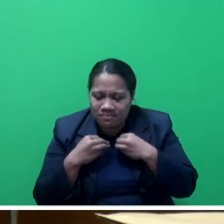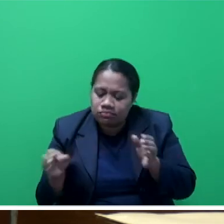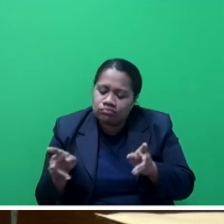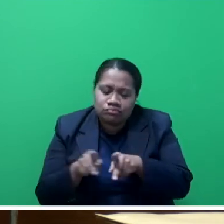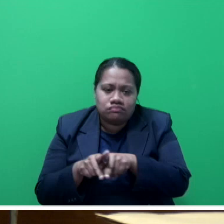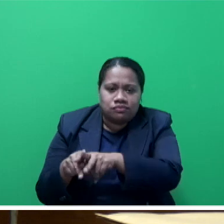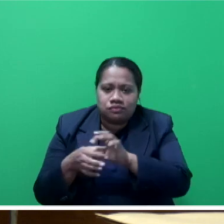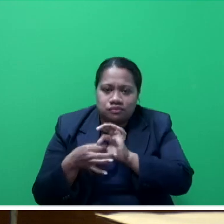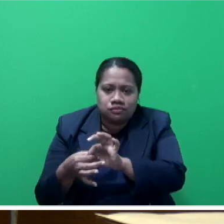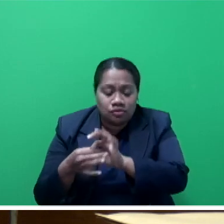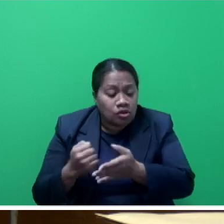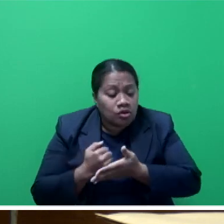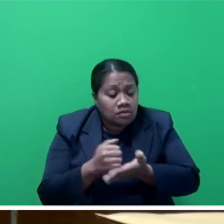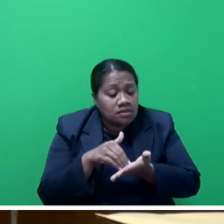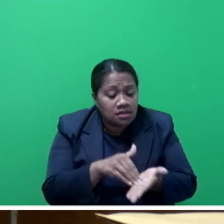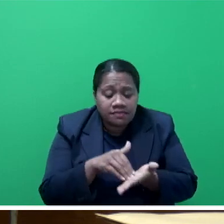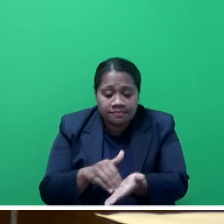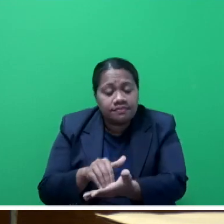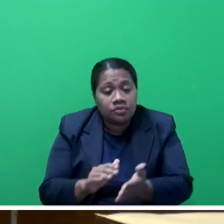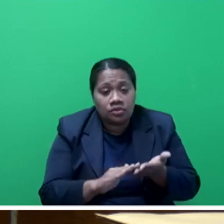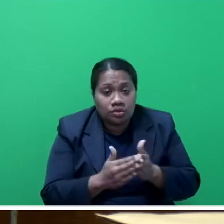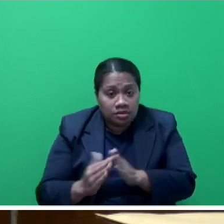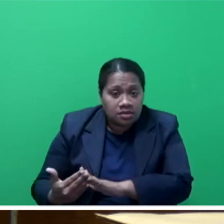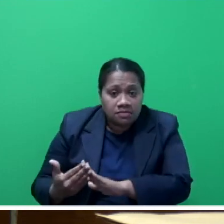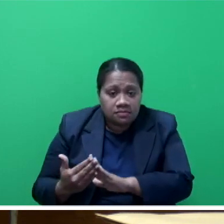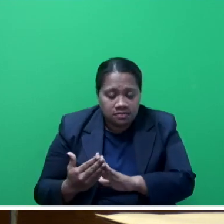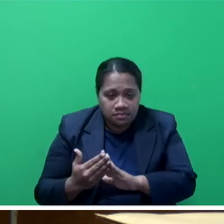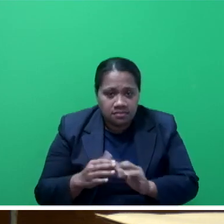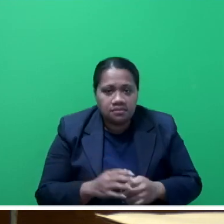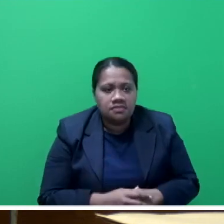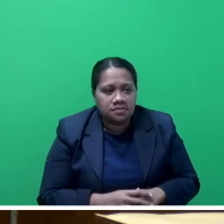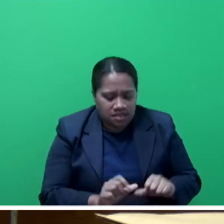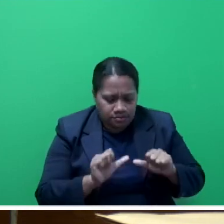these communities, protect the infrastructure, protect the crop and